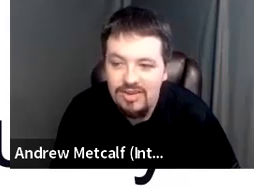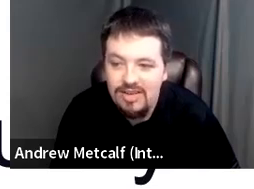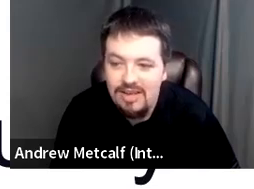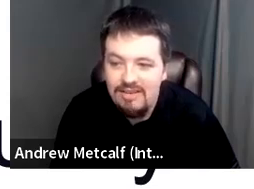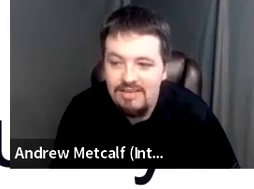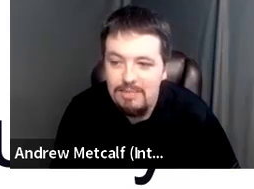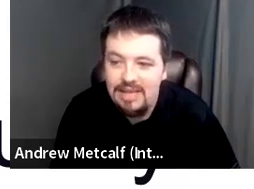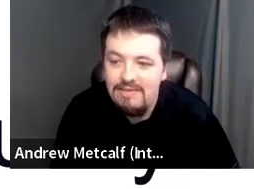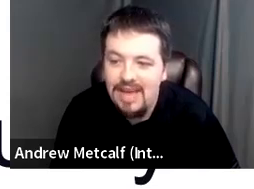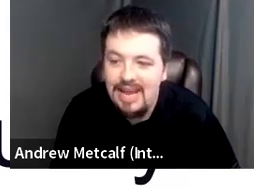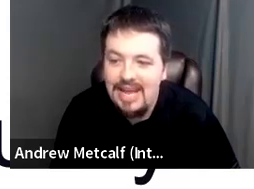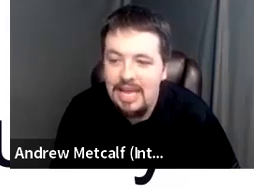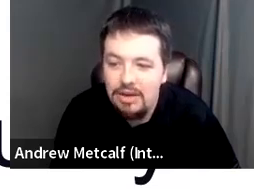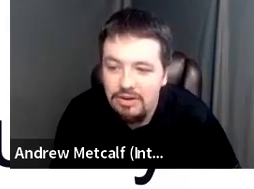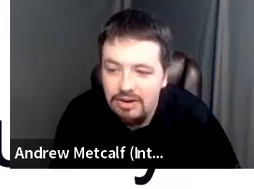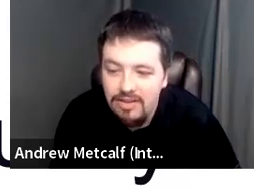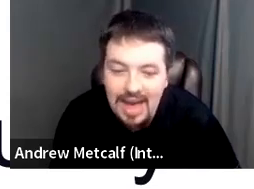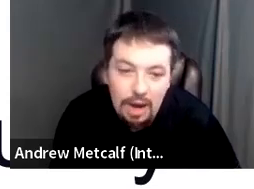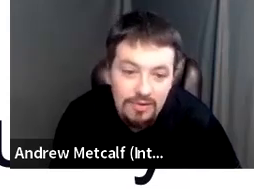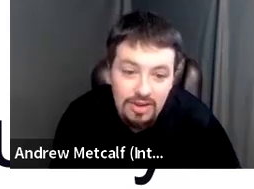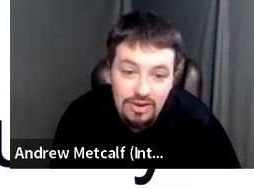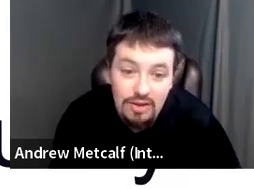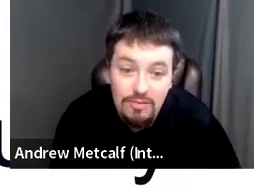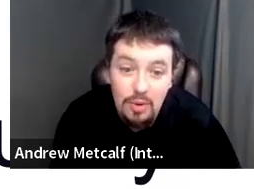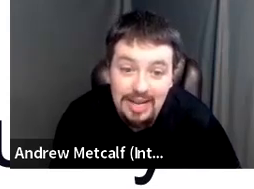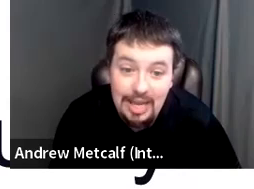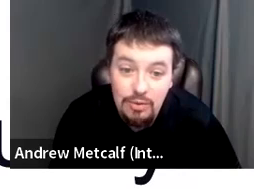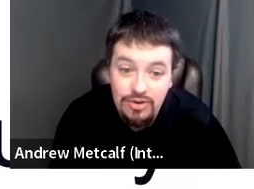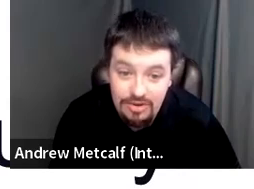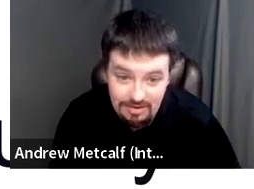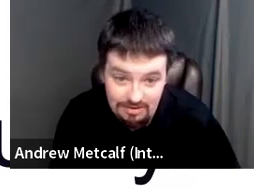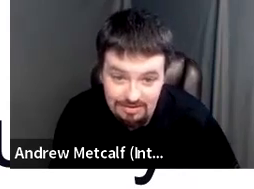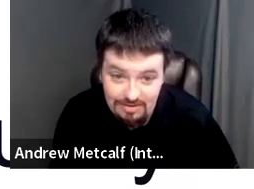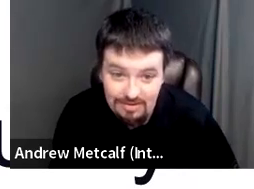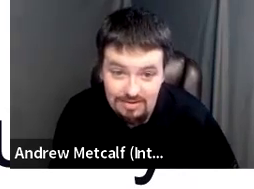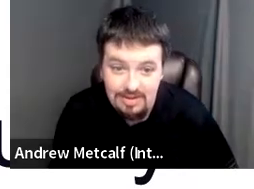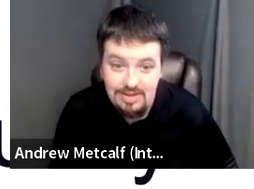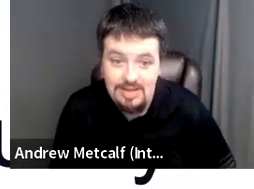language since they believed that it hindered the acquisition of spoken language.